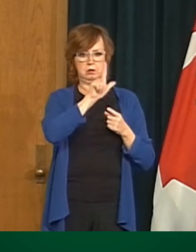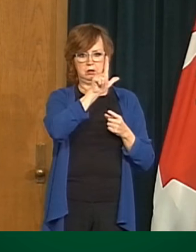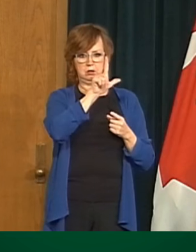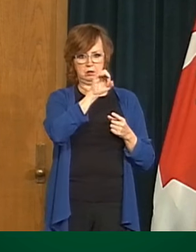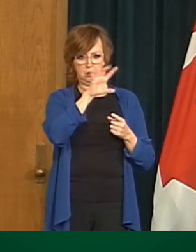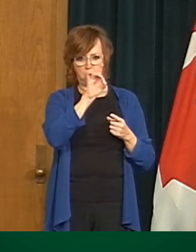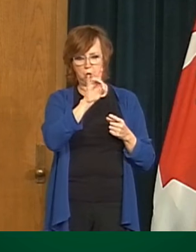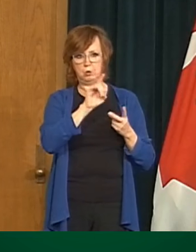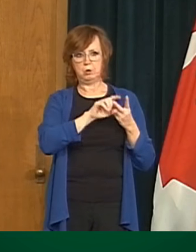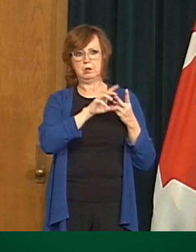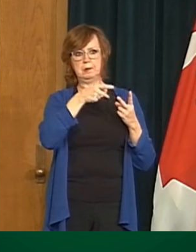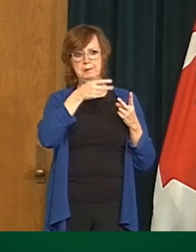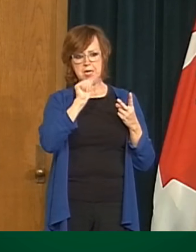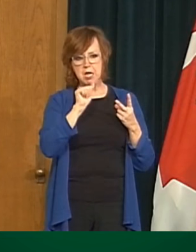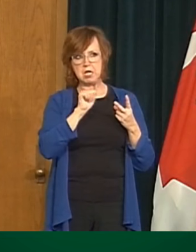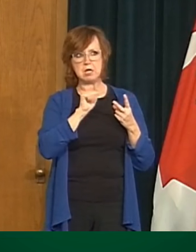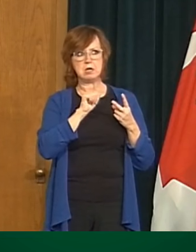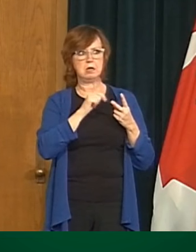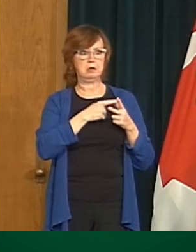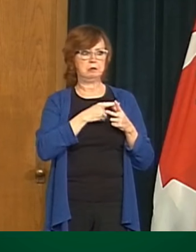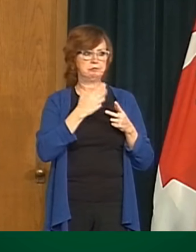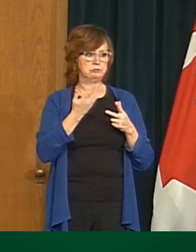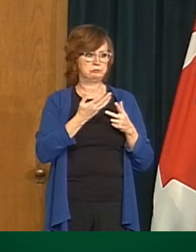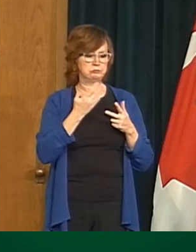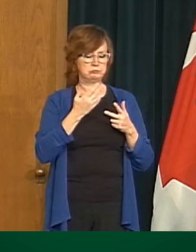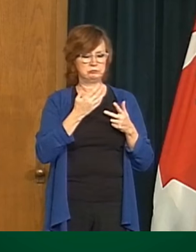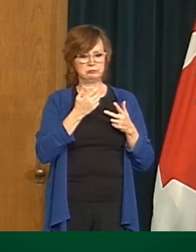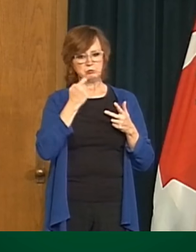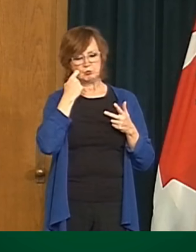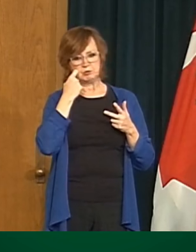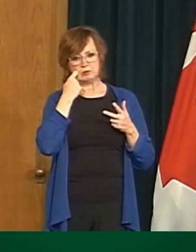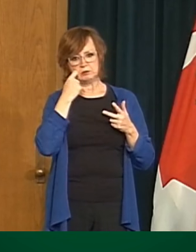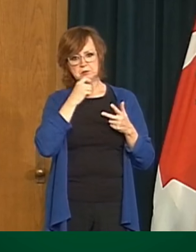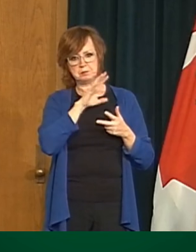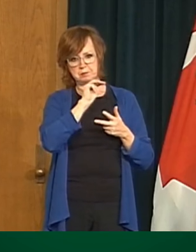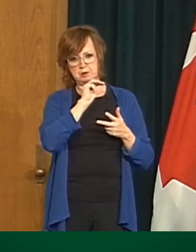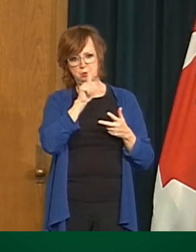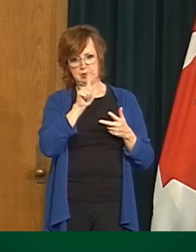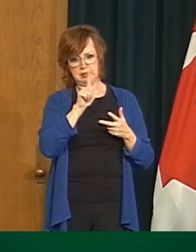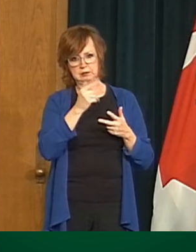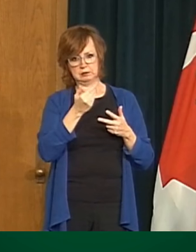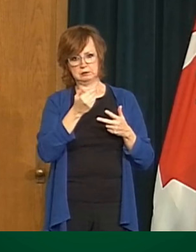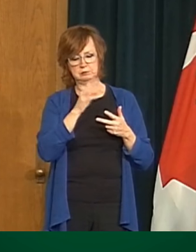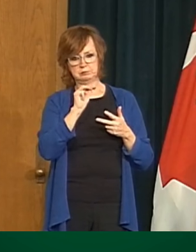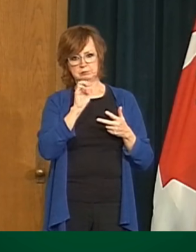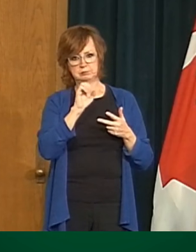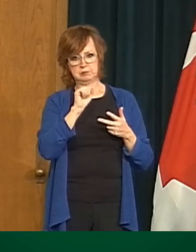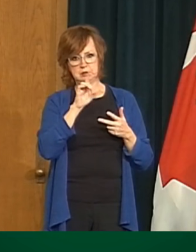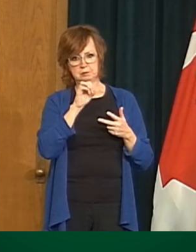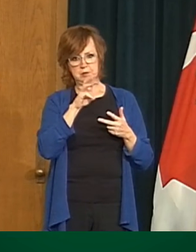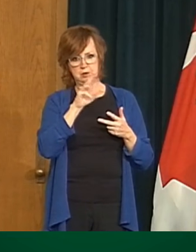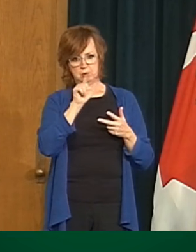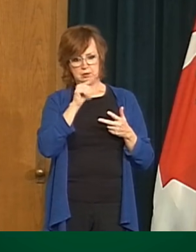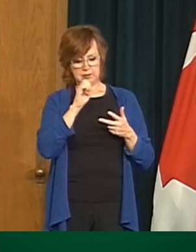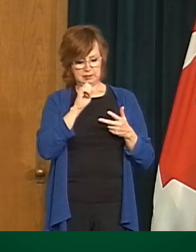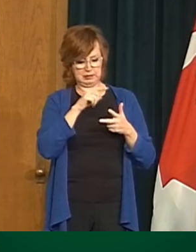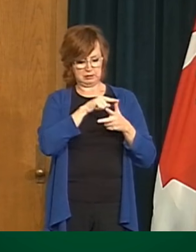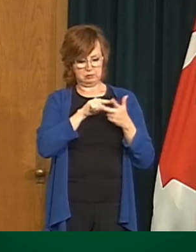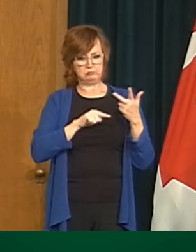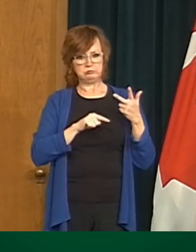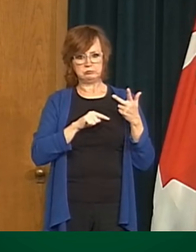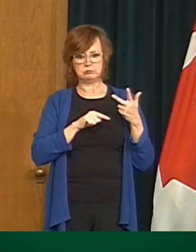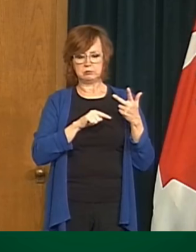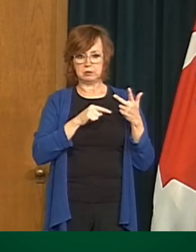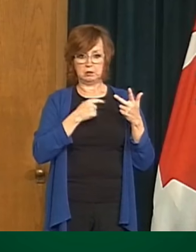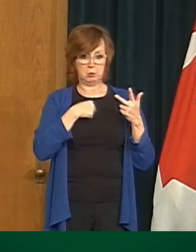Lloydminster, Prince Albert, and more recently Meadow Lake, with the testing that has occurred and the